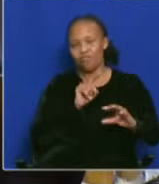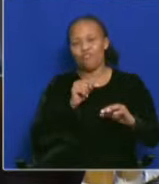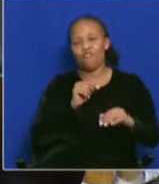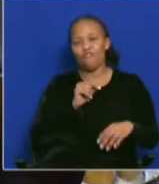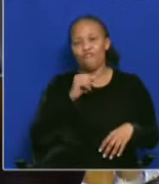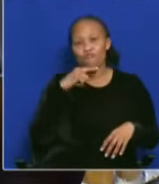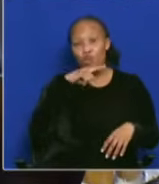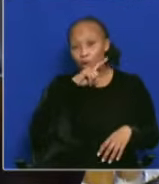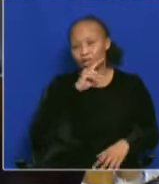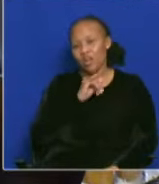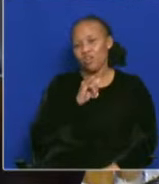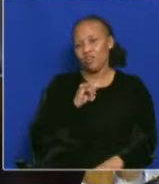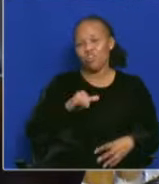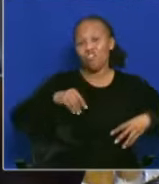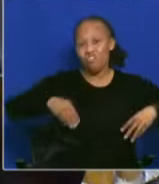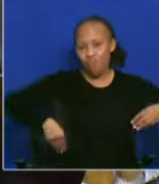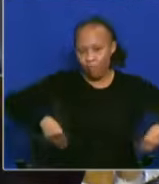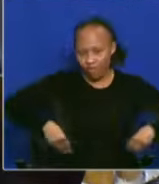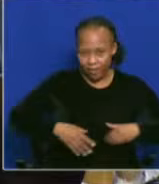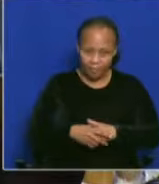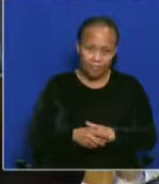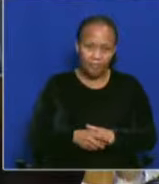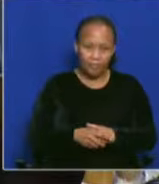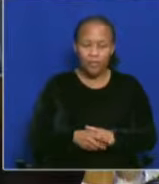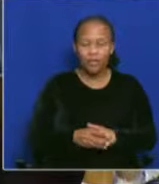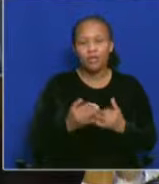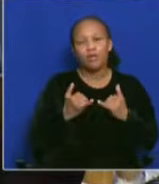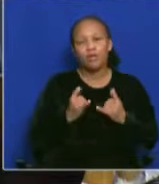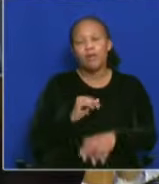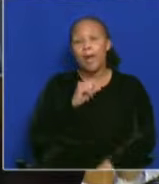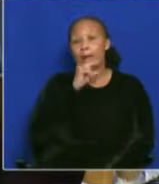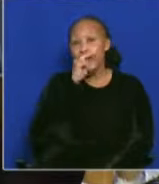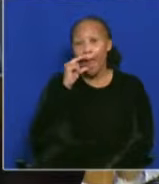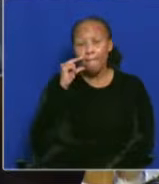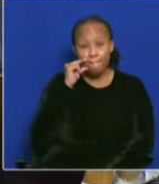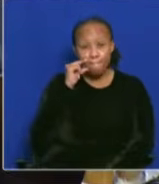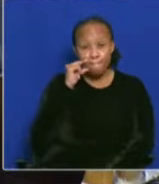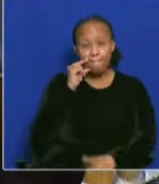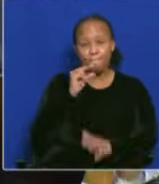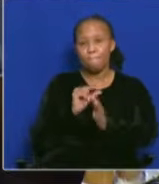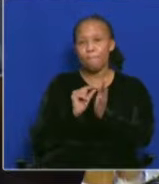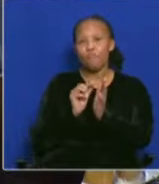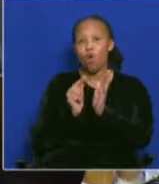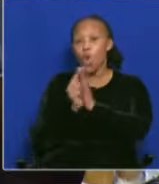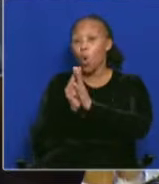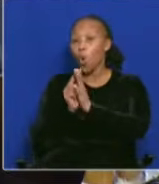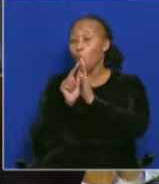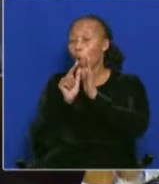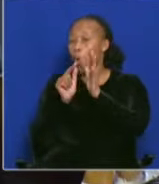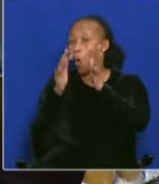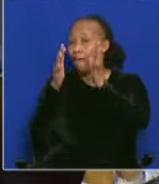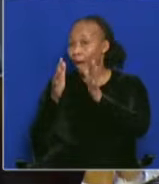I'm not going to mention the names of the legal advisors